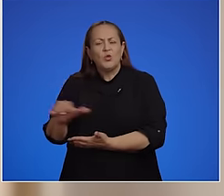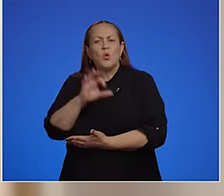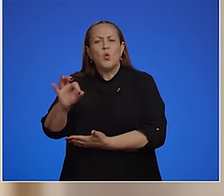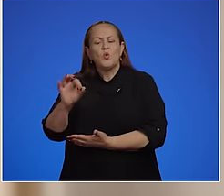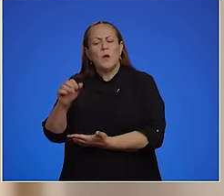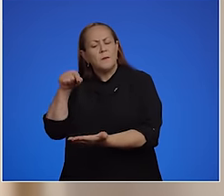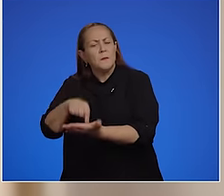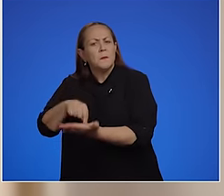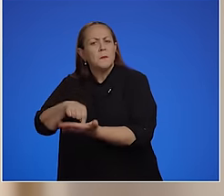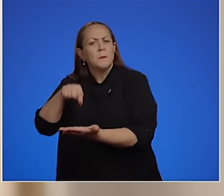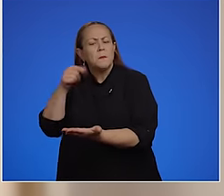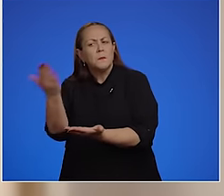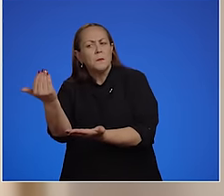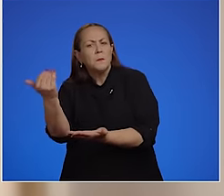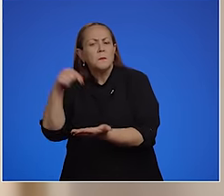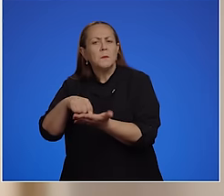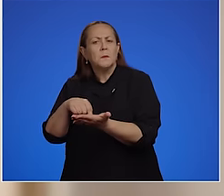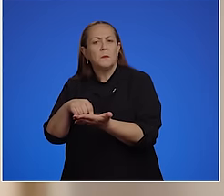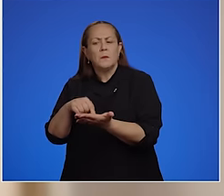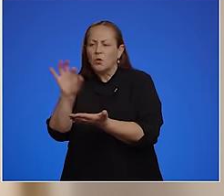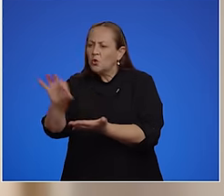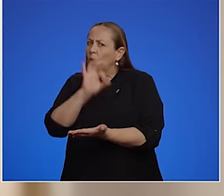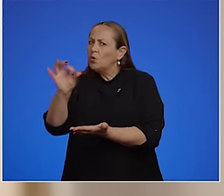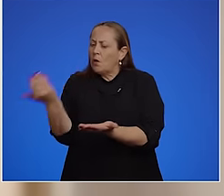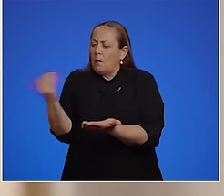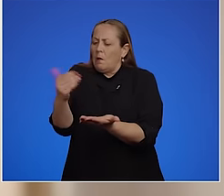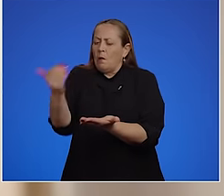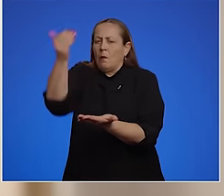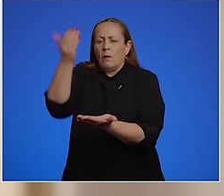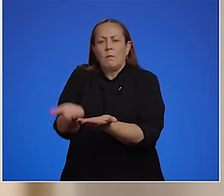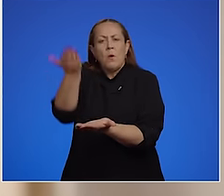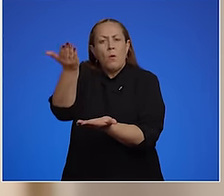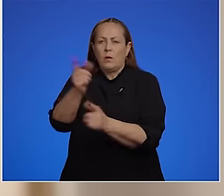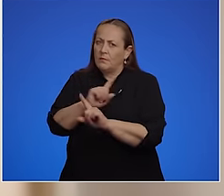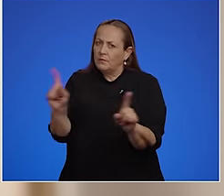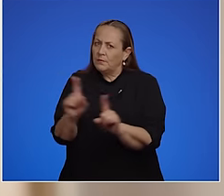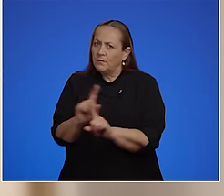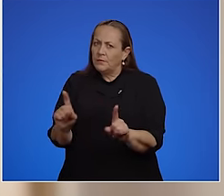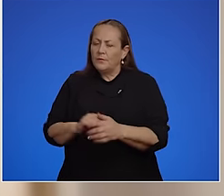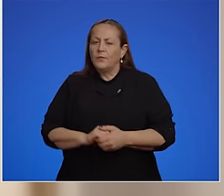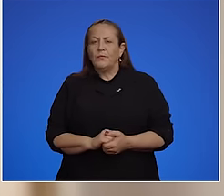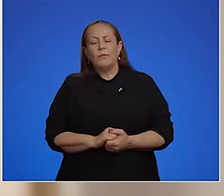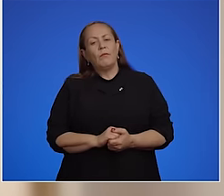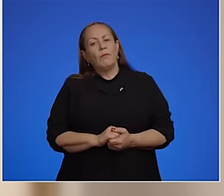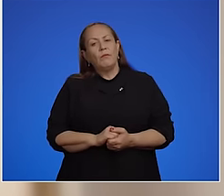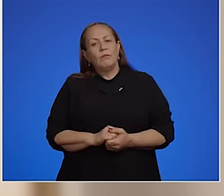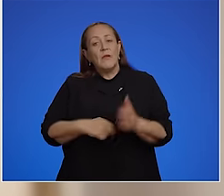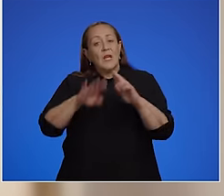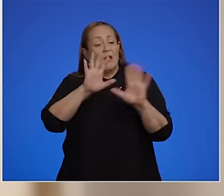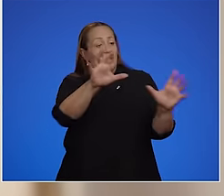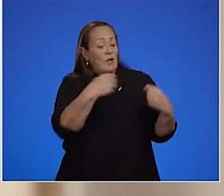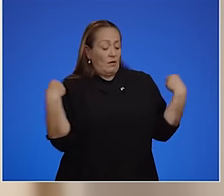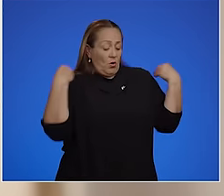not play the usurer with him. You must not demand interest from him. If you take